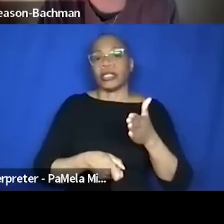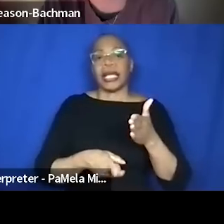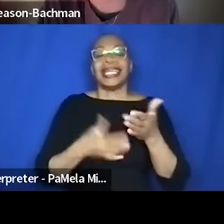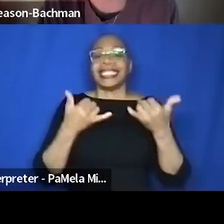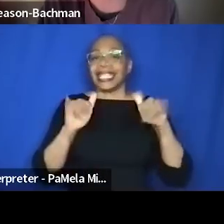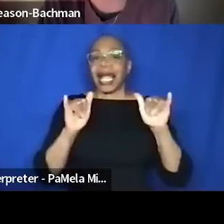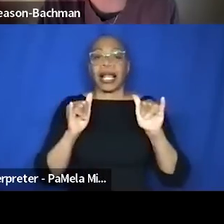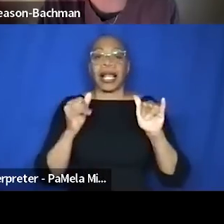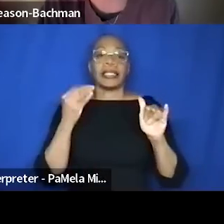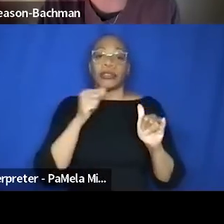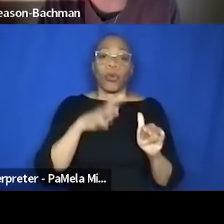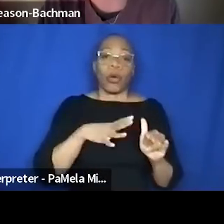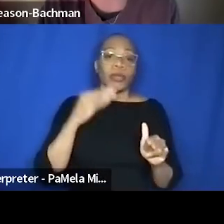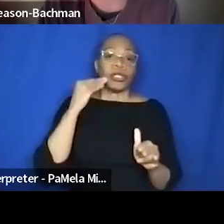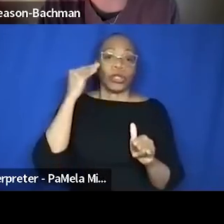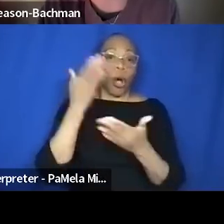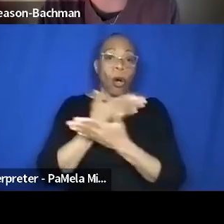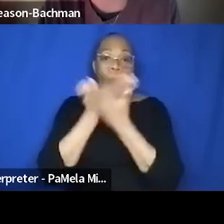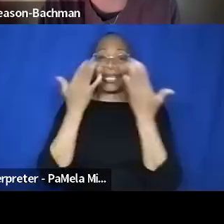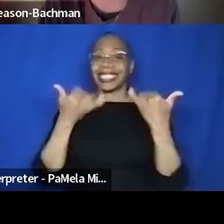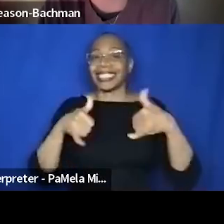don't ever forget that.